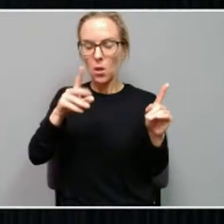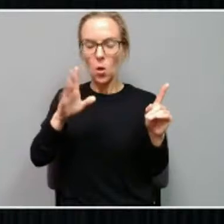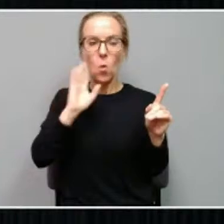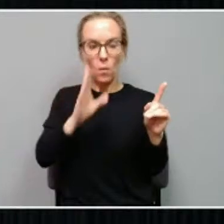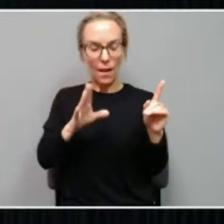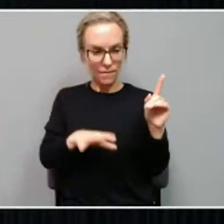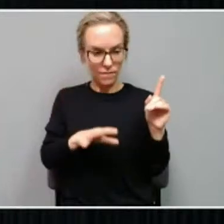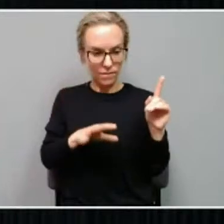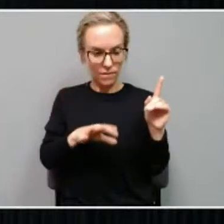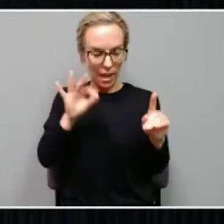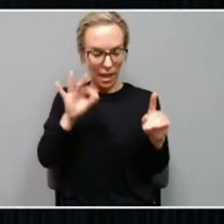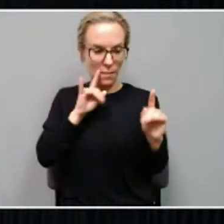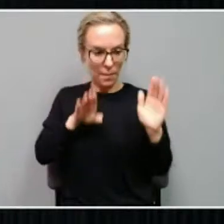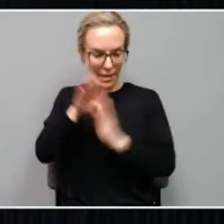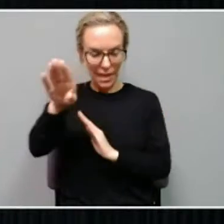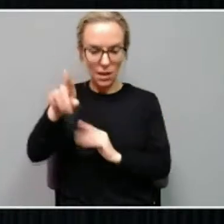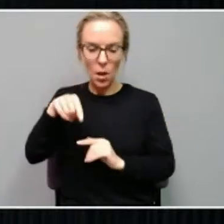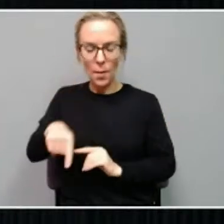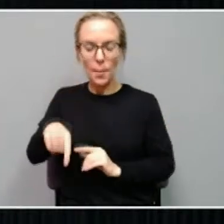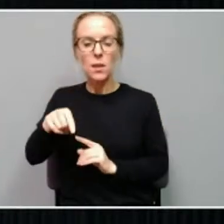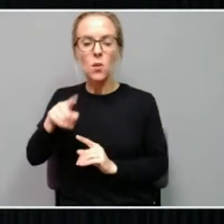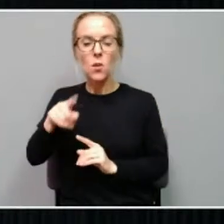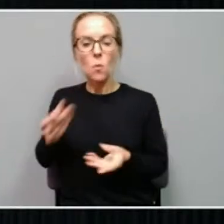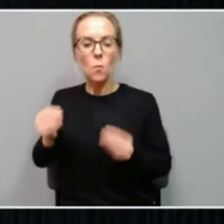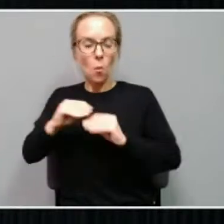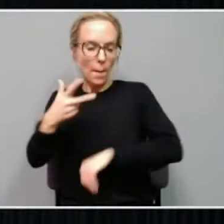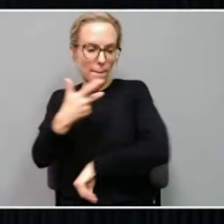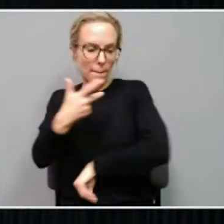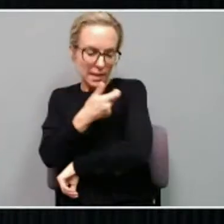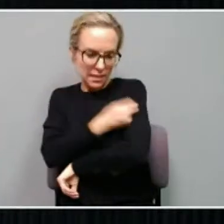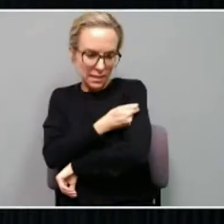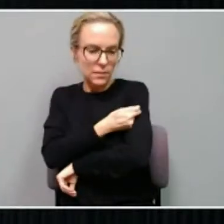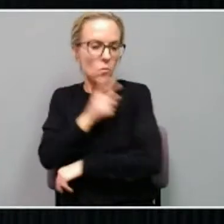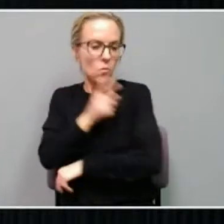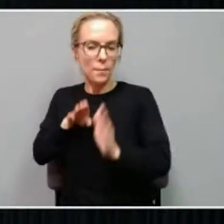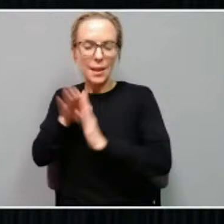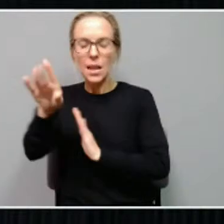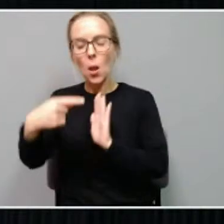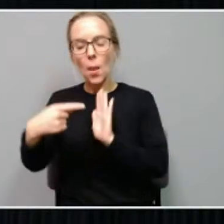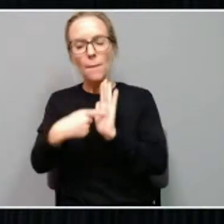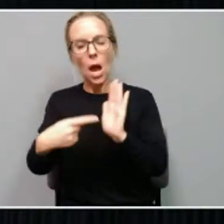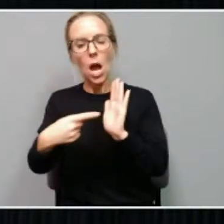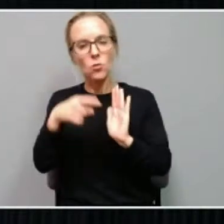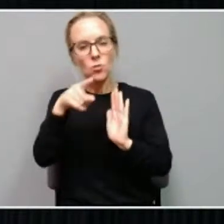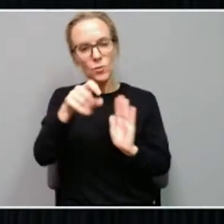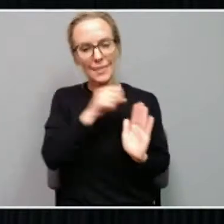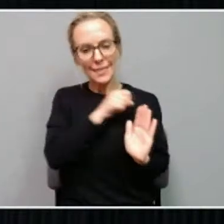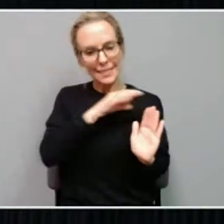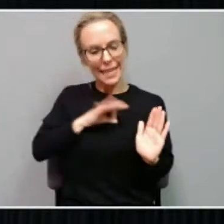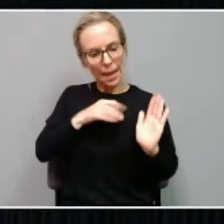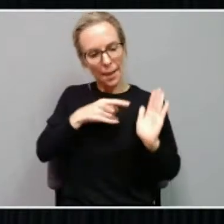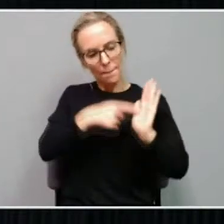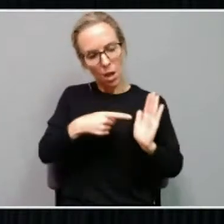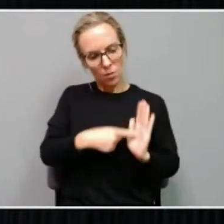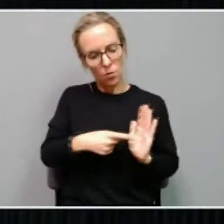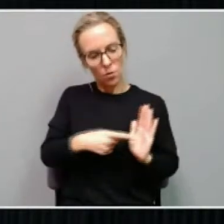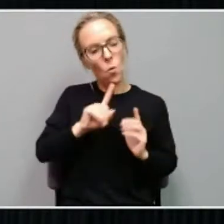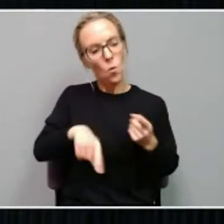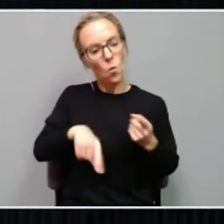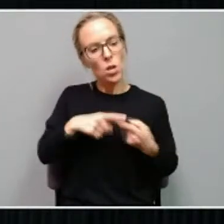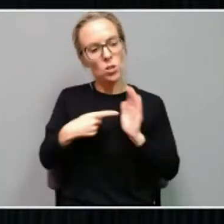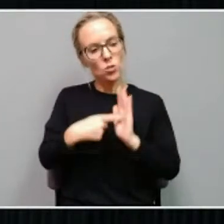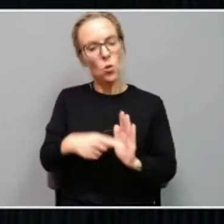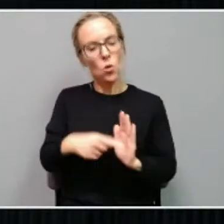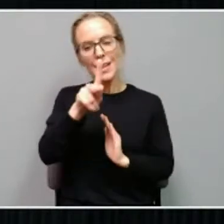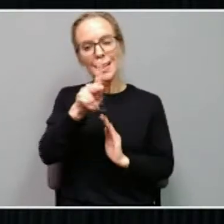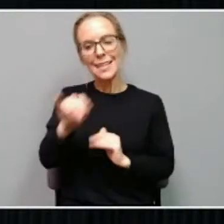masking and more vaccinations. Models that you and your staff are using, when do they show Kentucky's infection